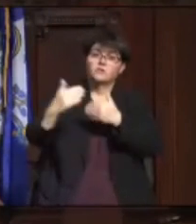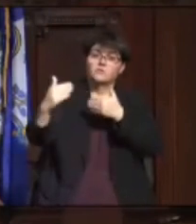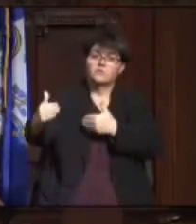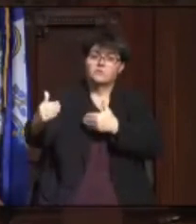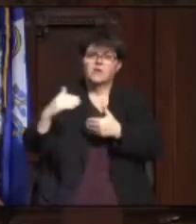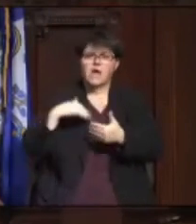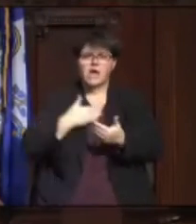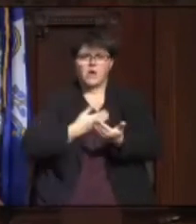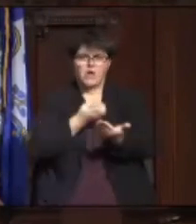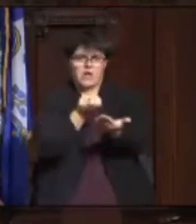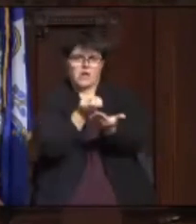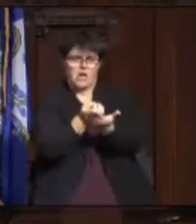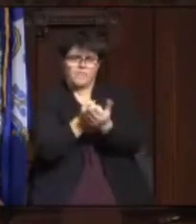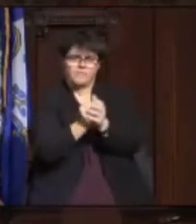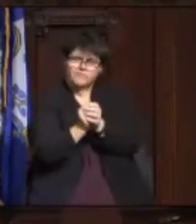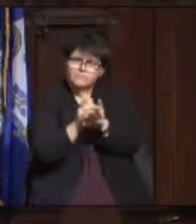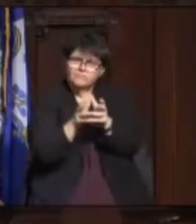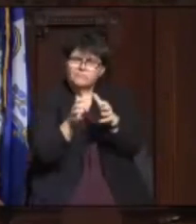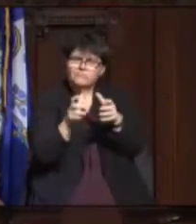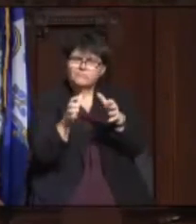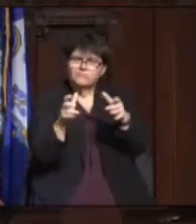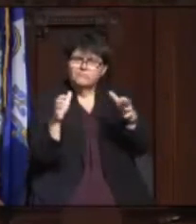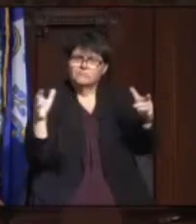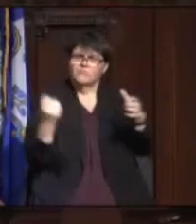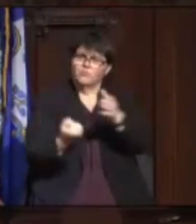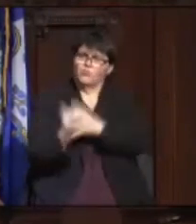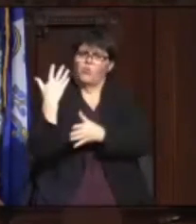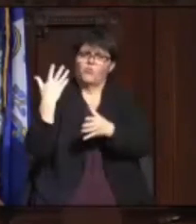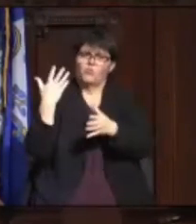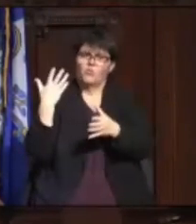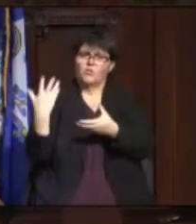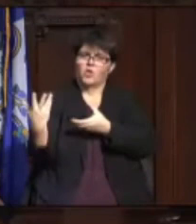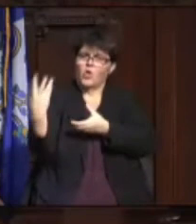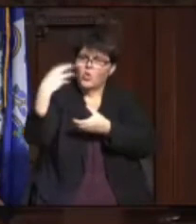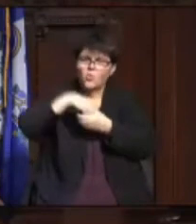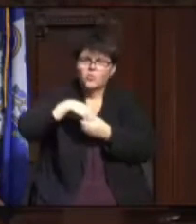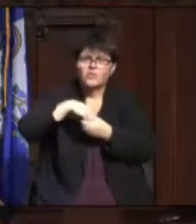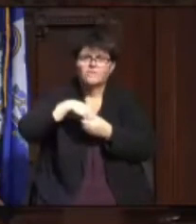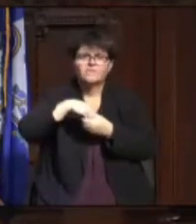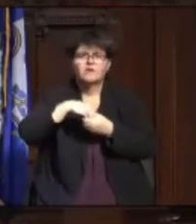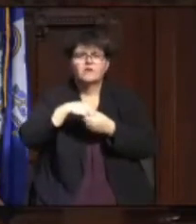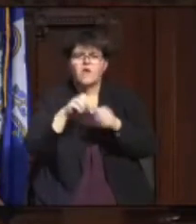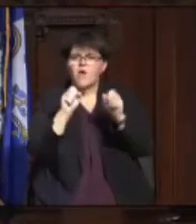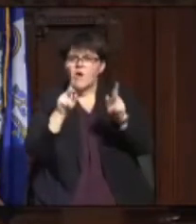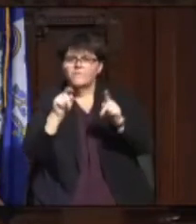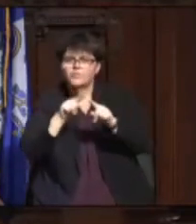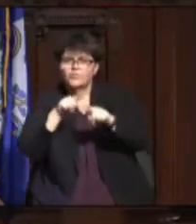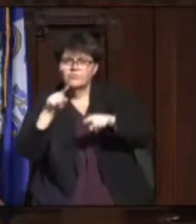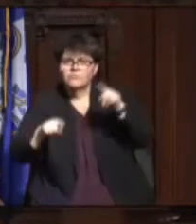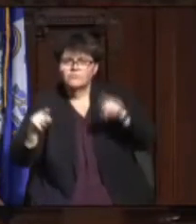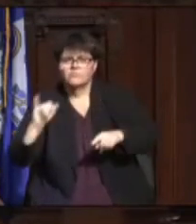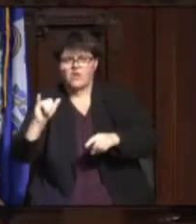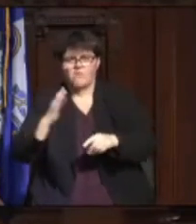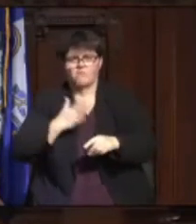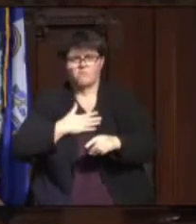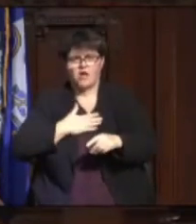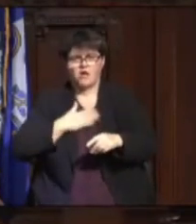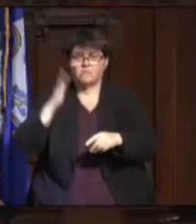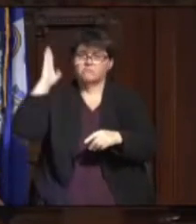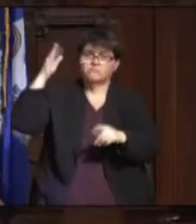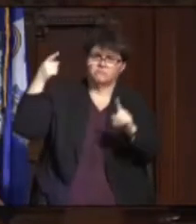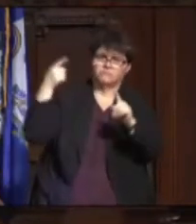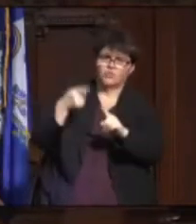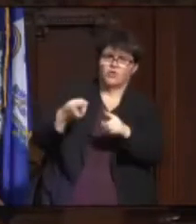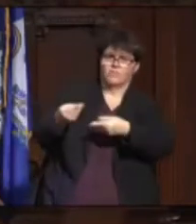inclusive opportunity. That is what my proposed budget will deliver. For the first